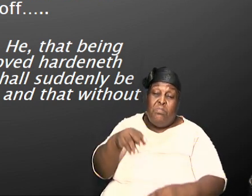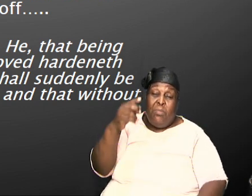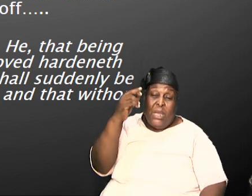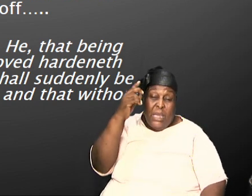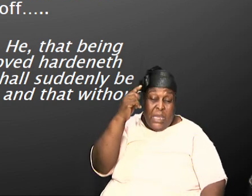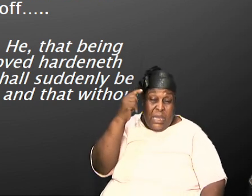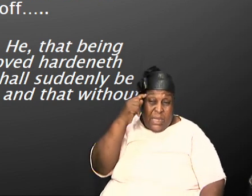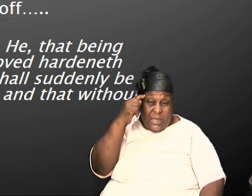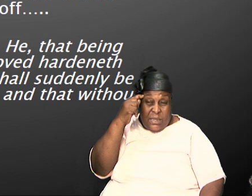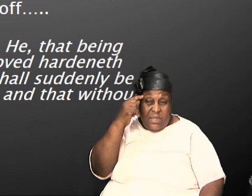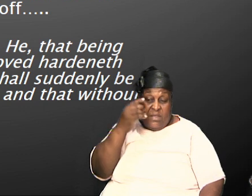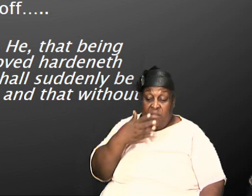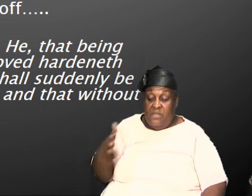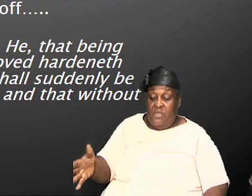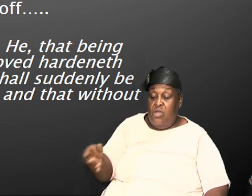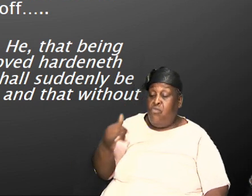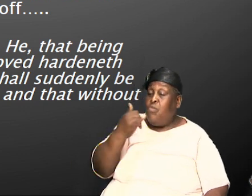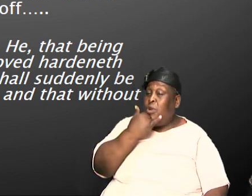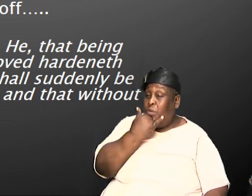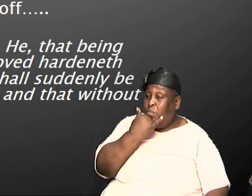this thing is wrong.